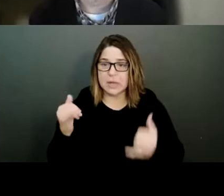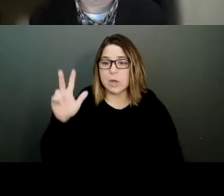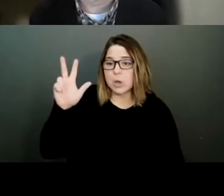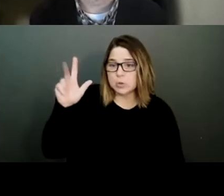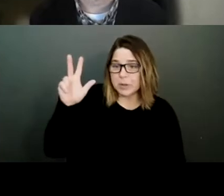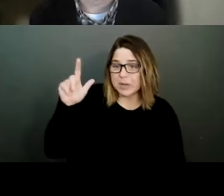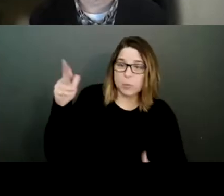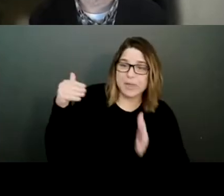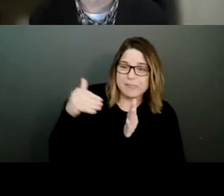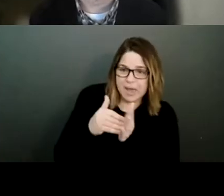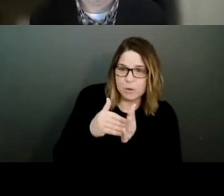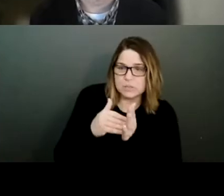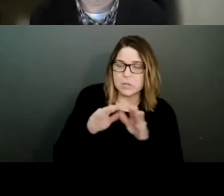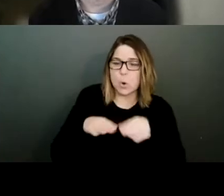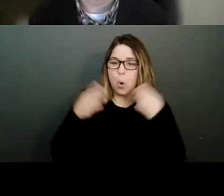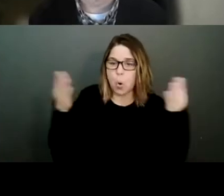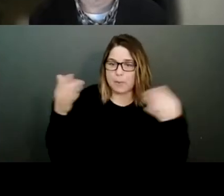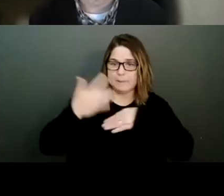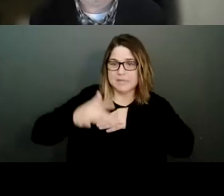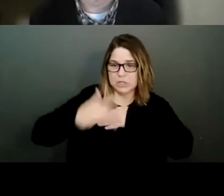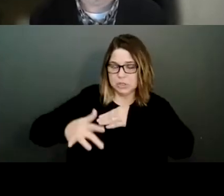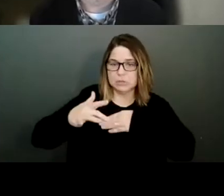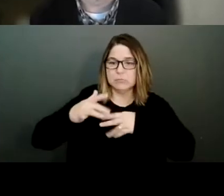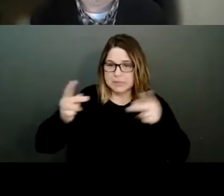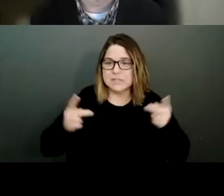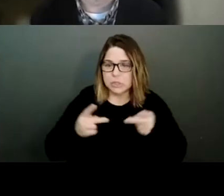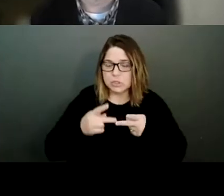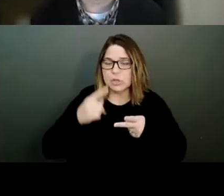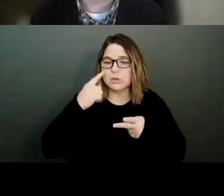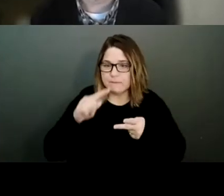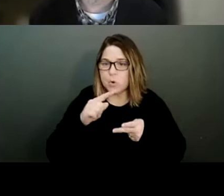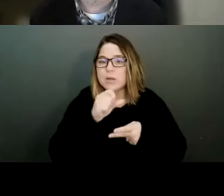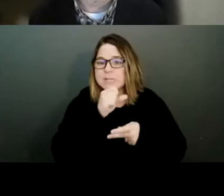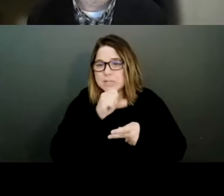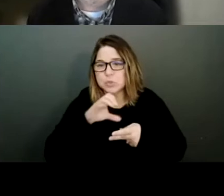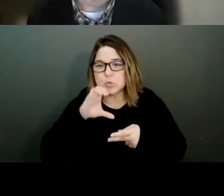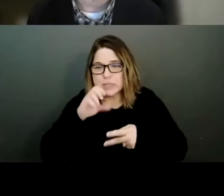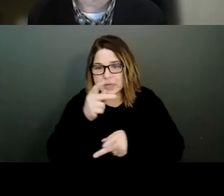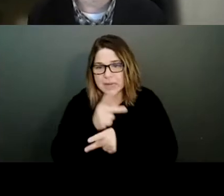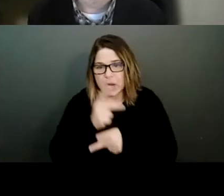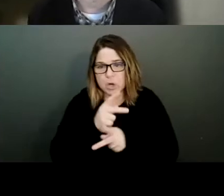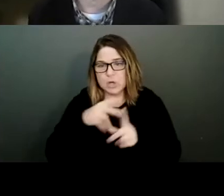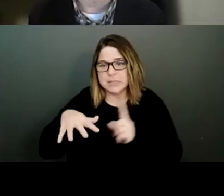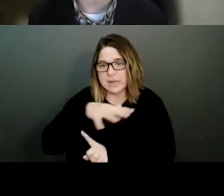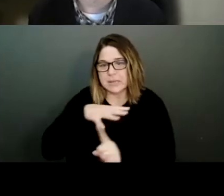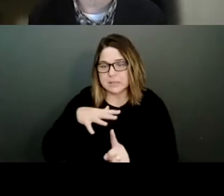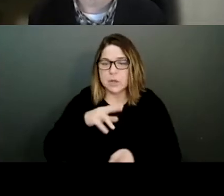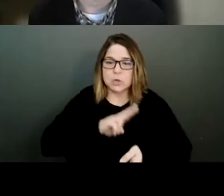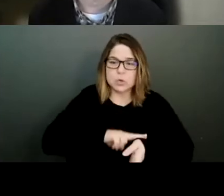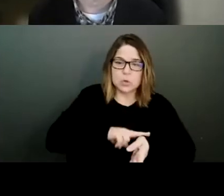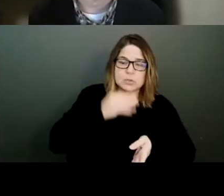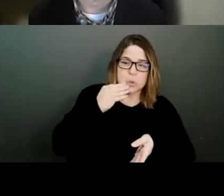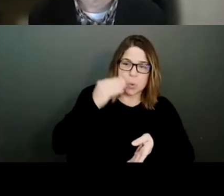open positions for formal caregivers in senior care settings. Nursing homes have